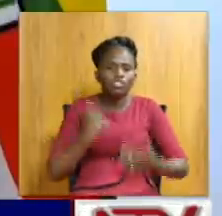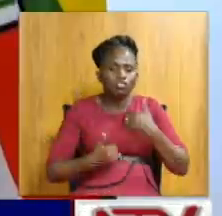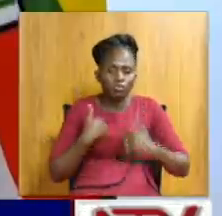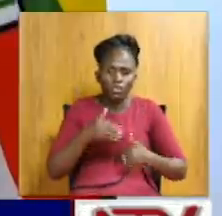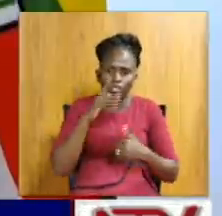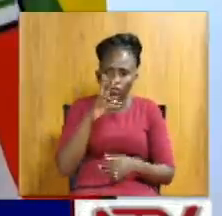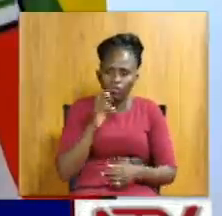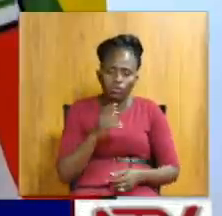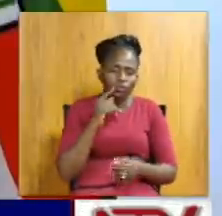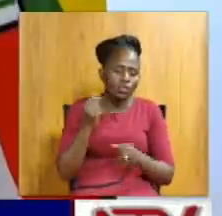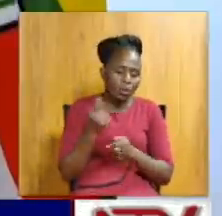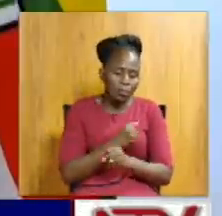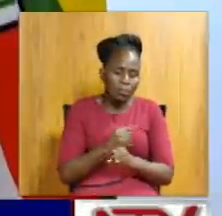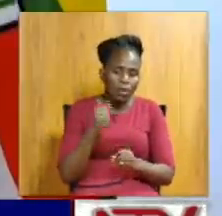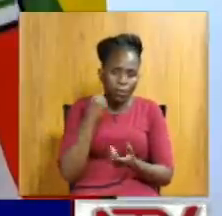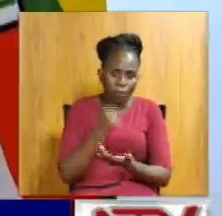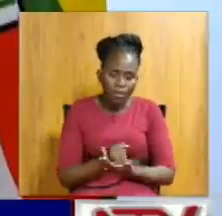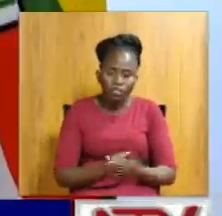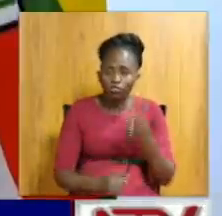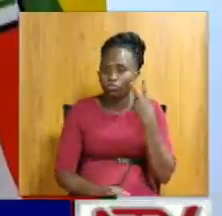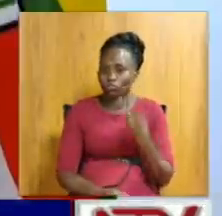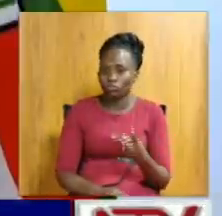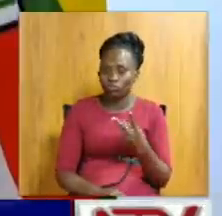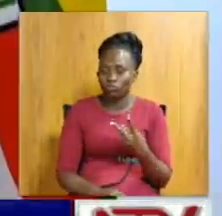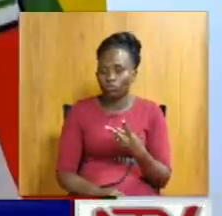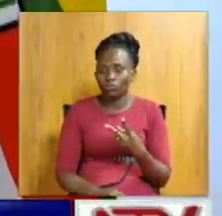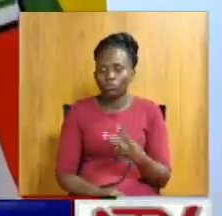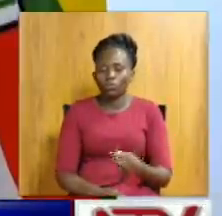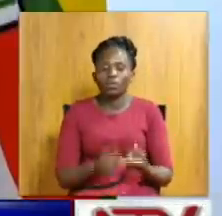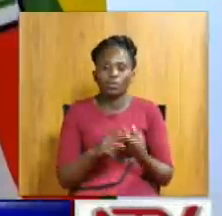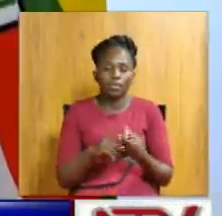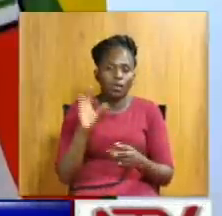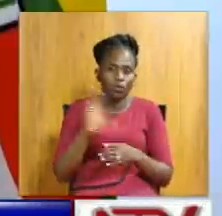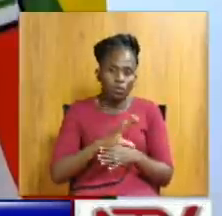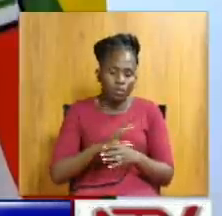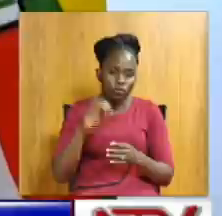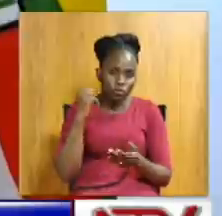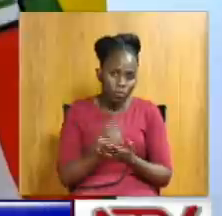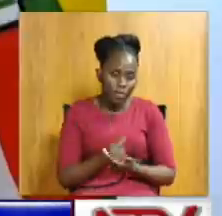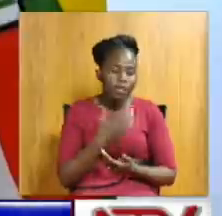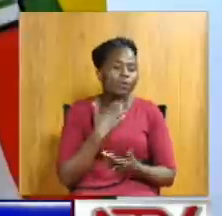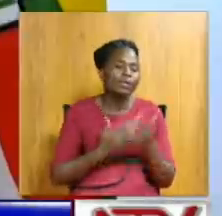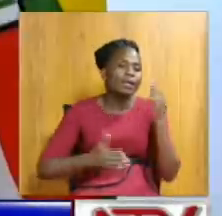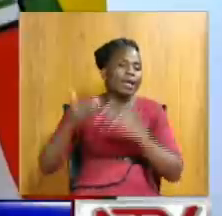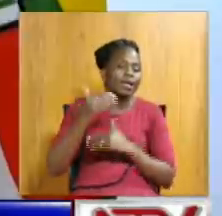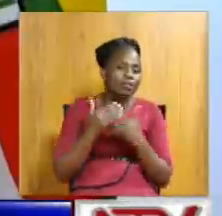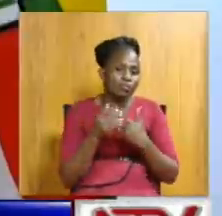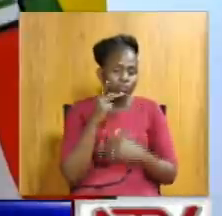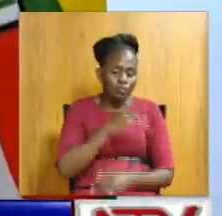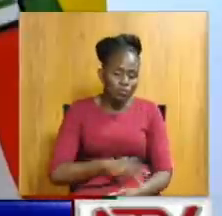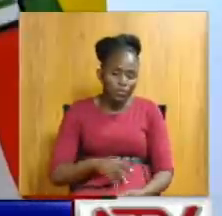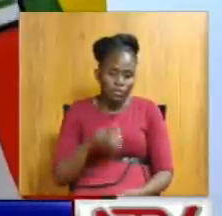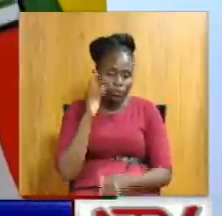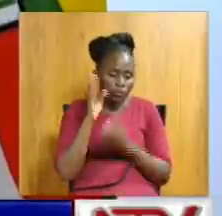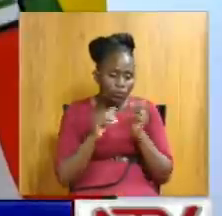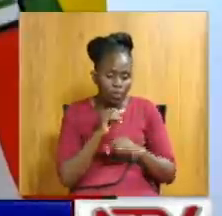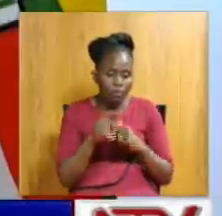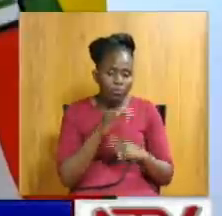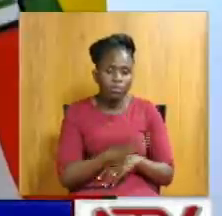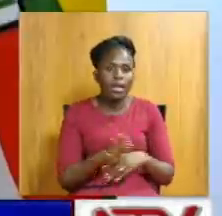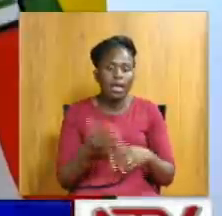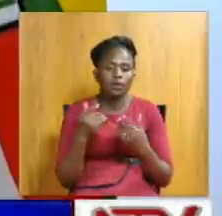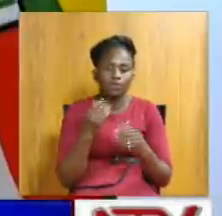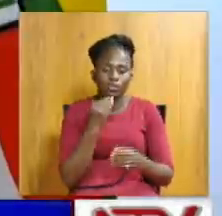banks is on account of two factors. The commercial banks wanting high profits and not caring about the one inch,